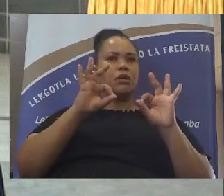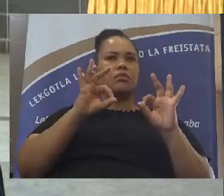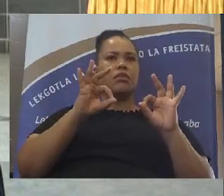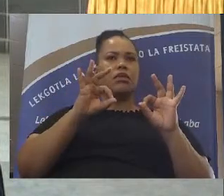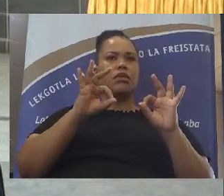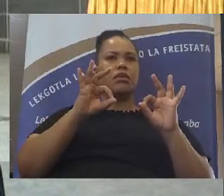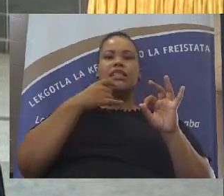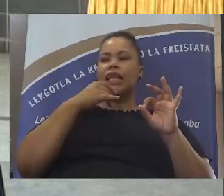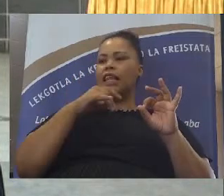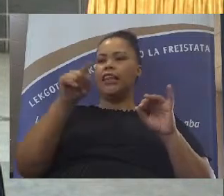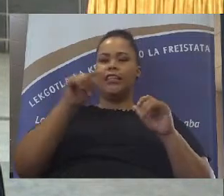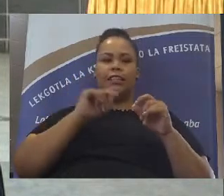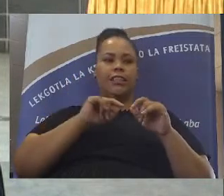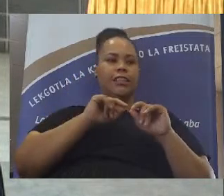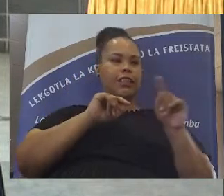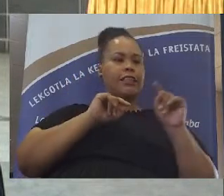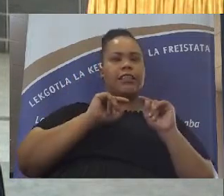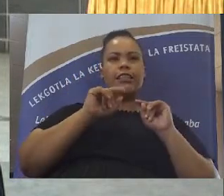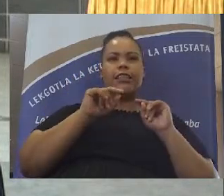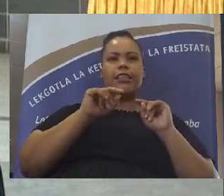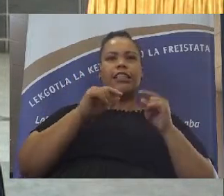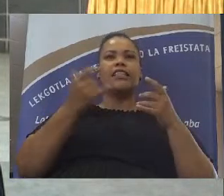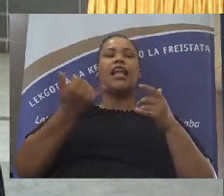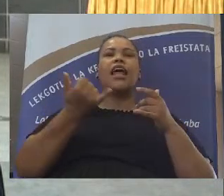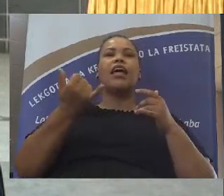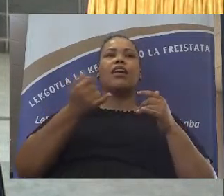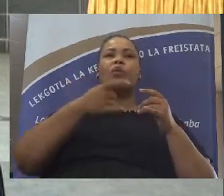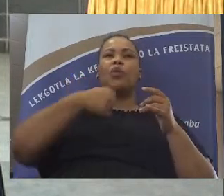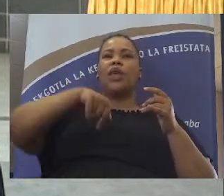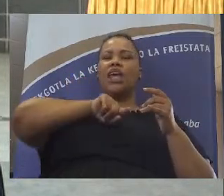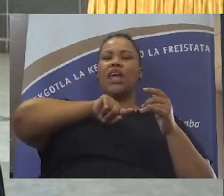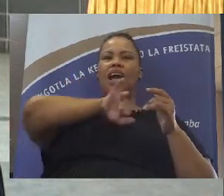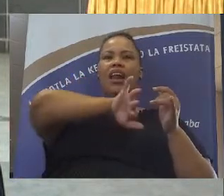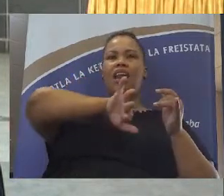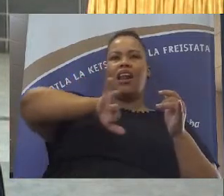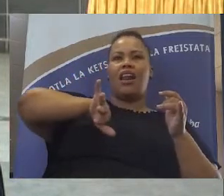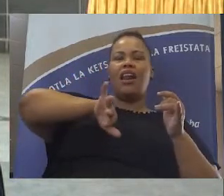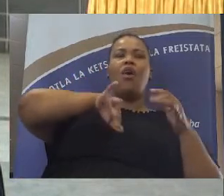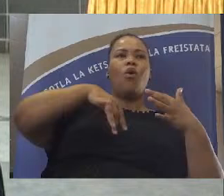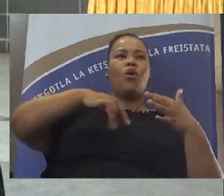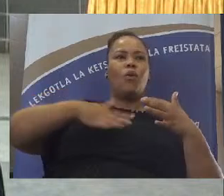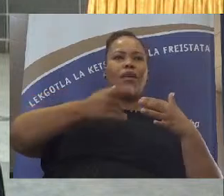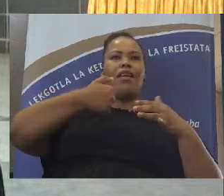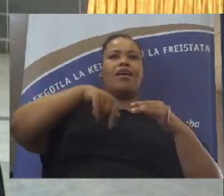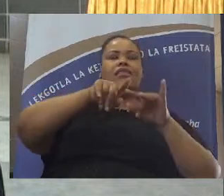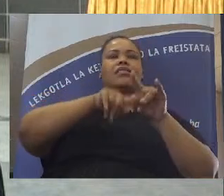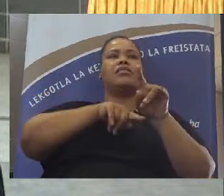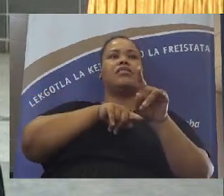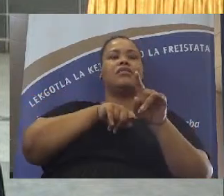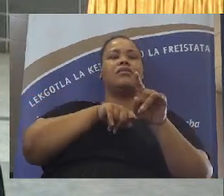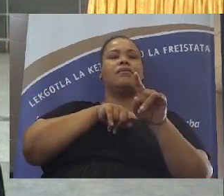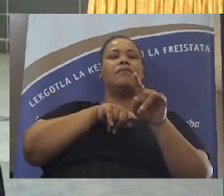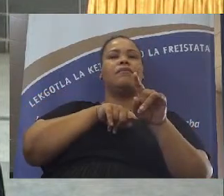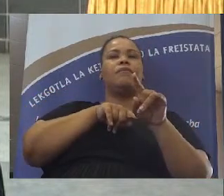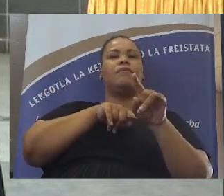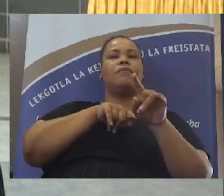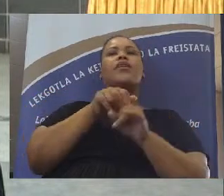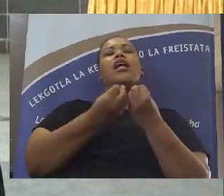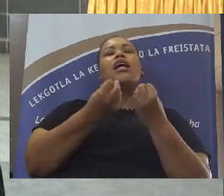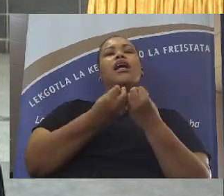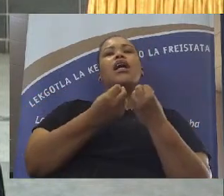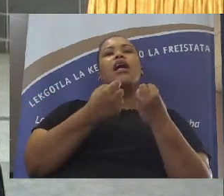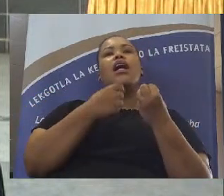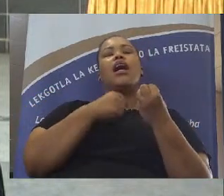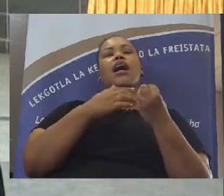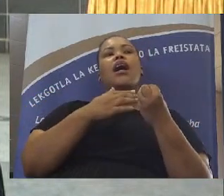either that. So it's like almost like we've been set back for failure. The other thing that I liked about that